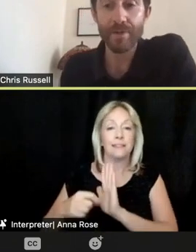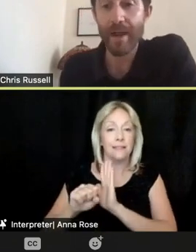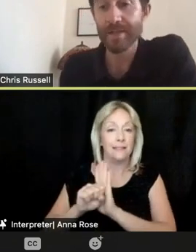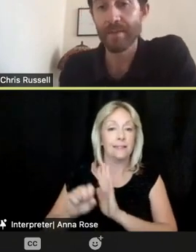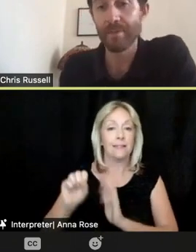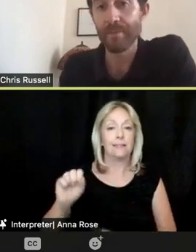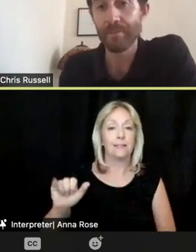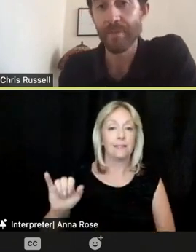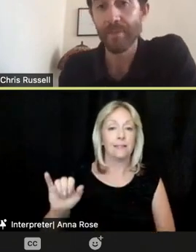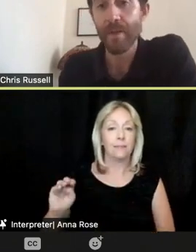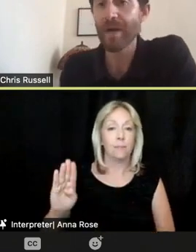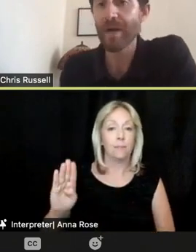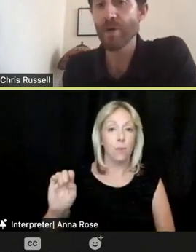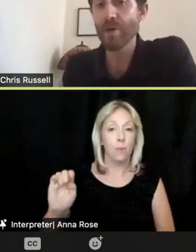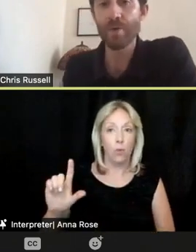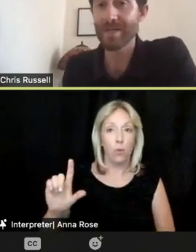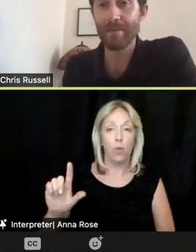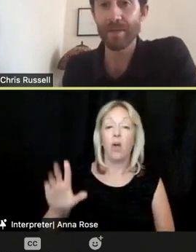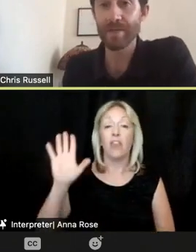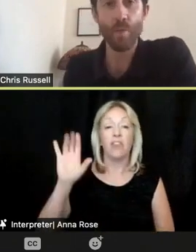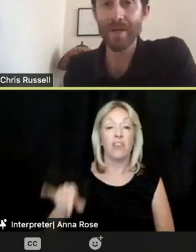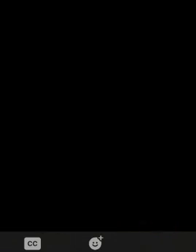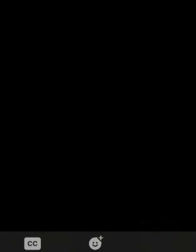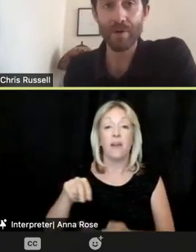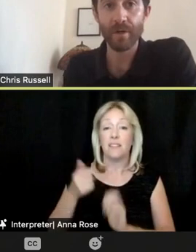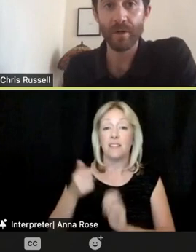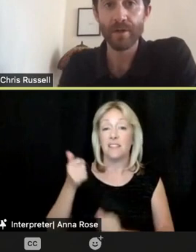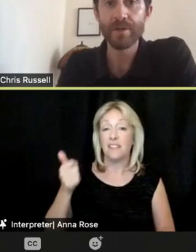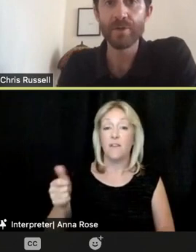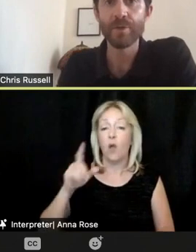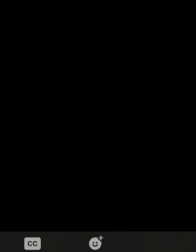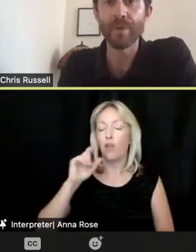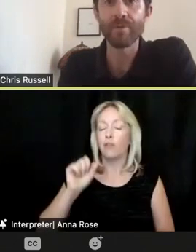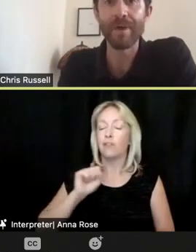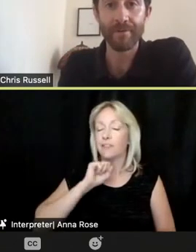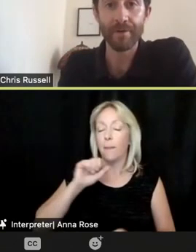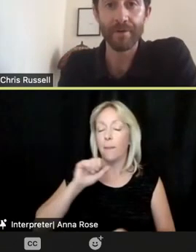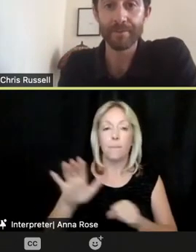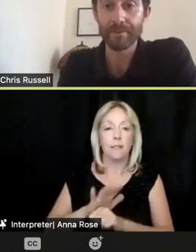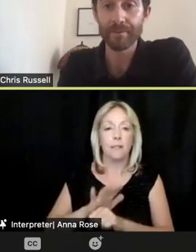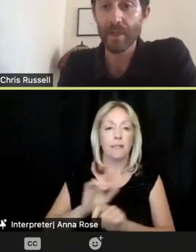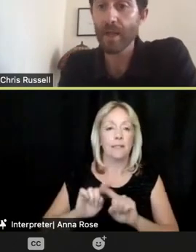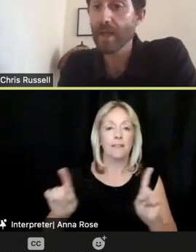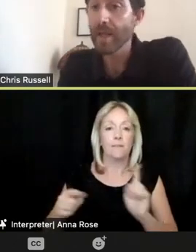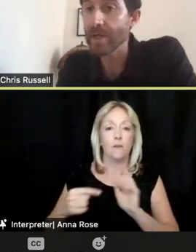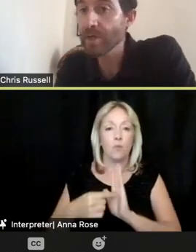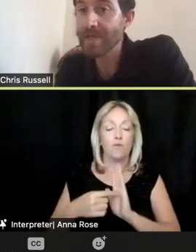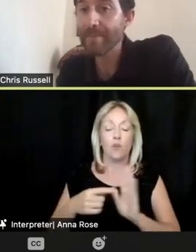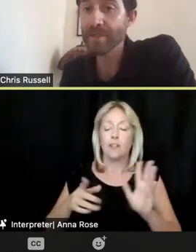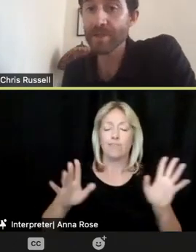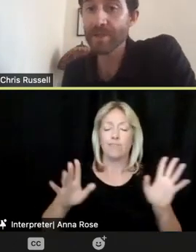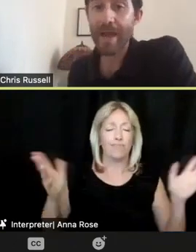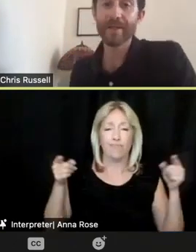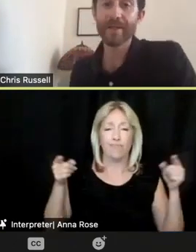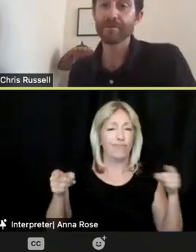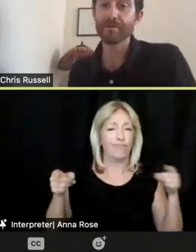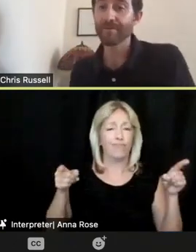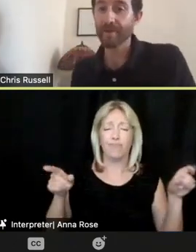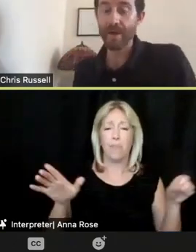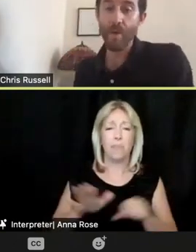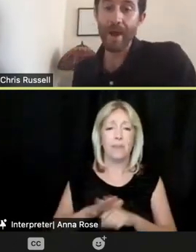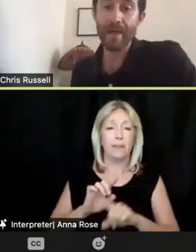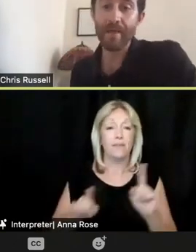true abstract symbol bears no resemblance whatsoever to the referent. Okay, and you could type in the chat